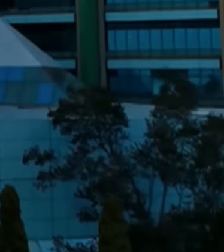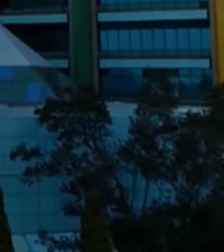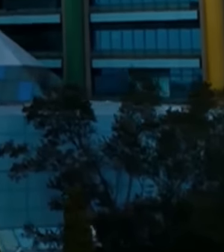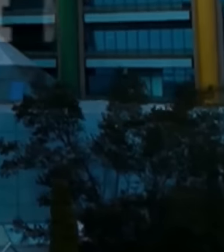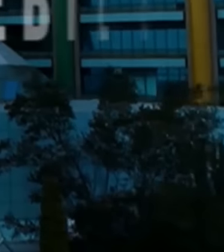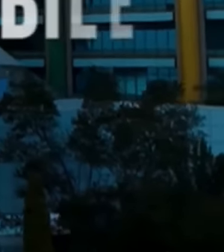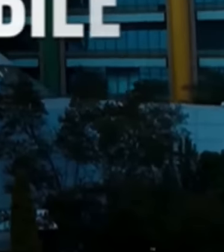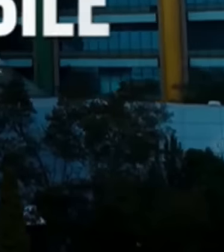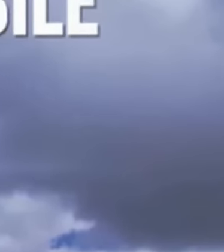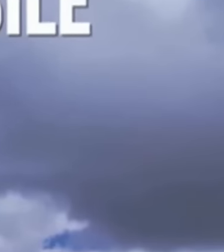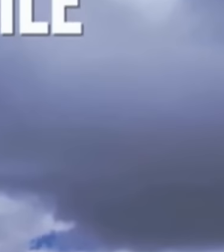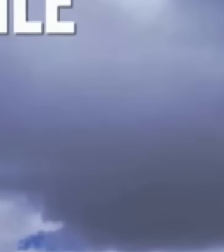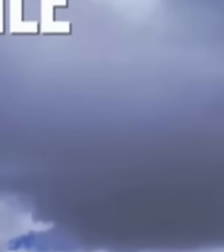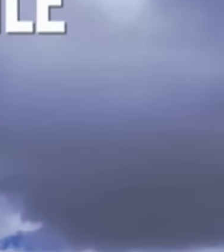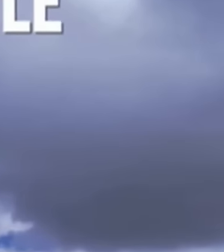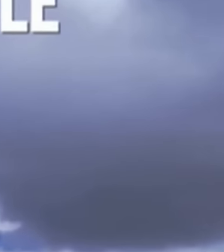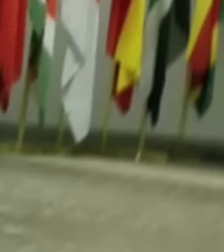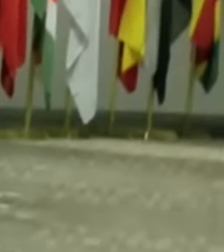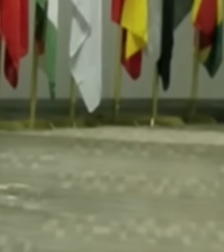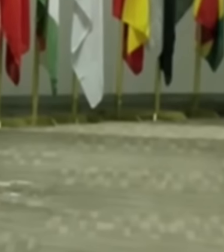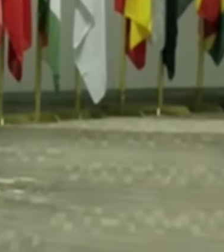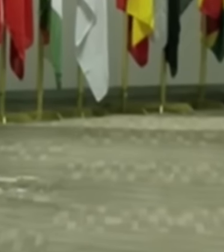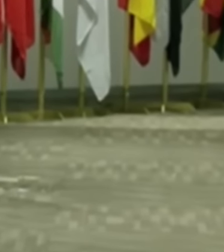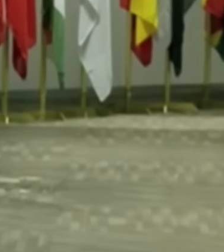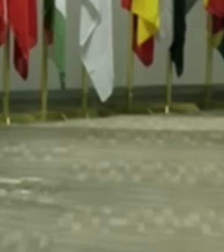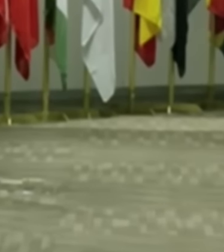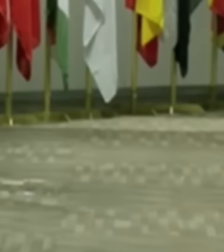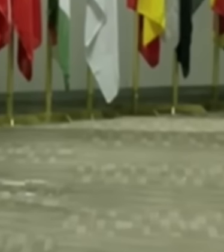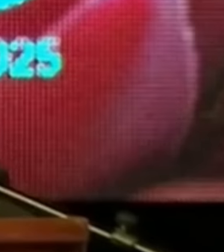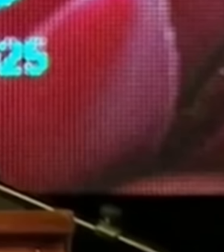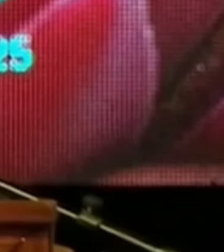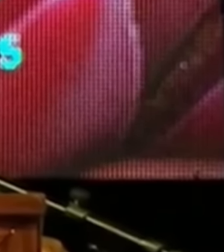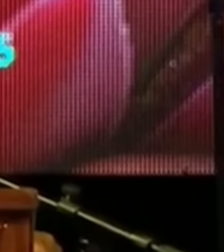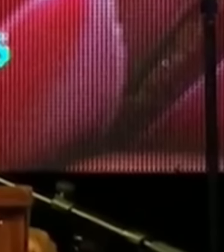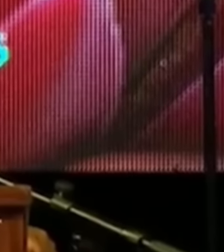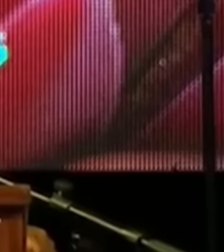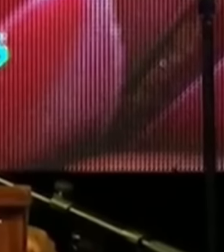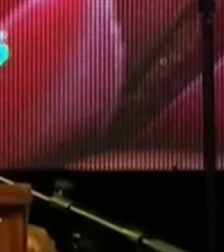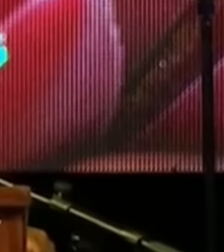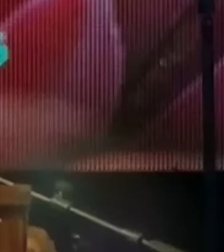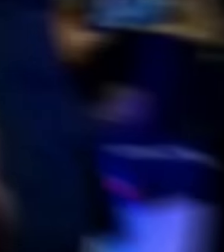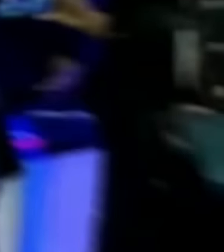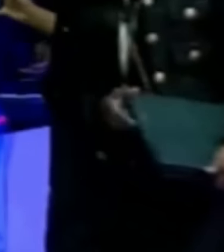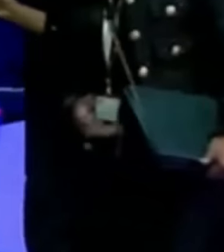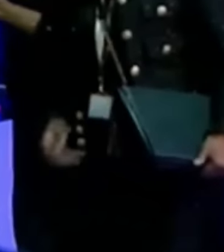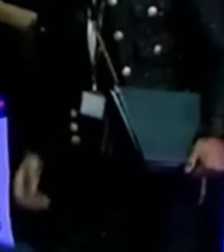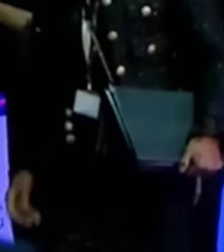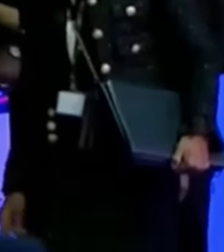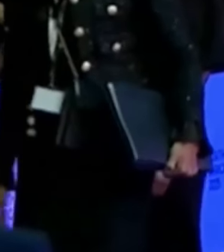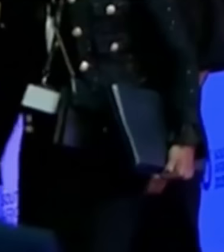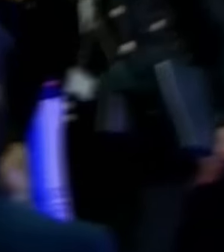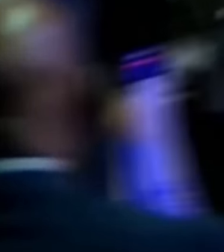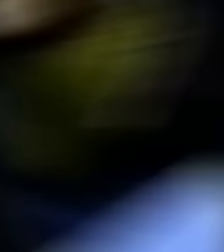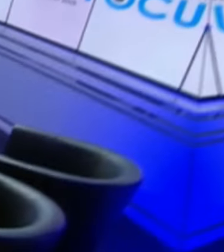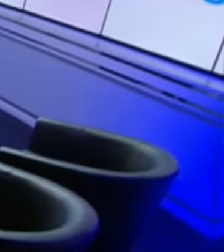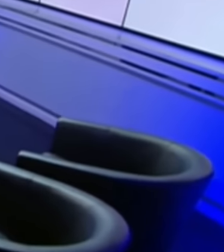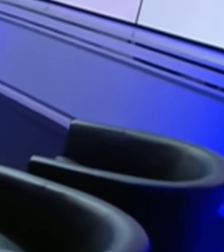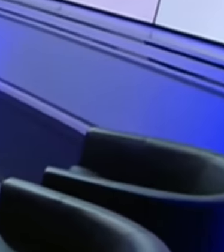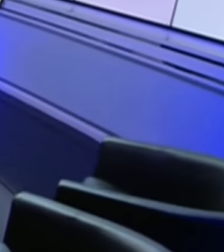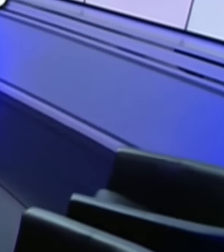Matlo otlhe a lefatshe a tla bo a lebile Afrika Borwa ngwanatsele ono mme SABC jaaka mogasi wa semmuso wa kopano kgolo ya